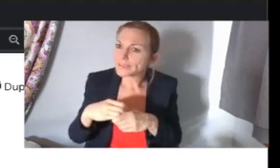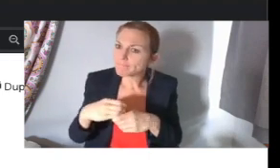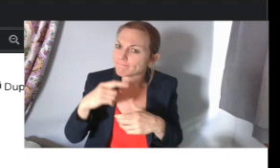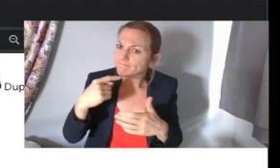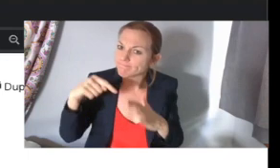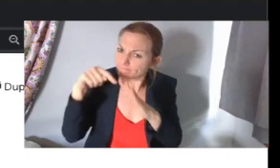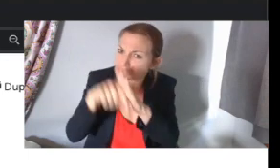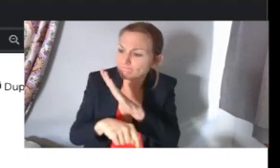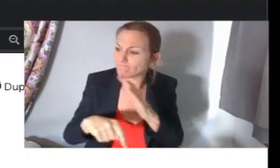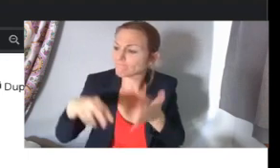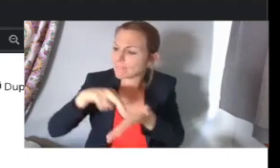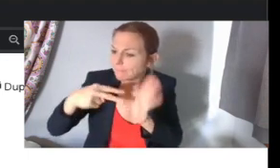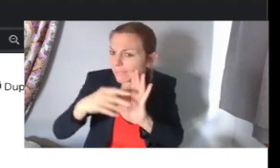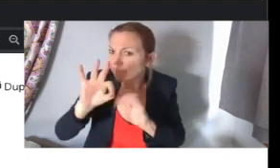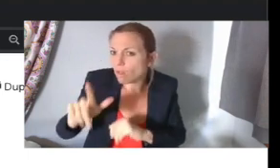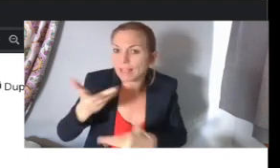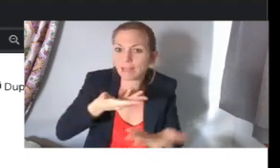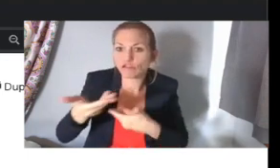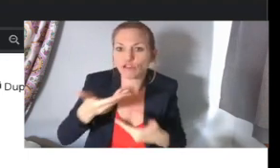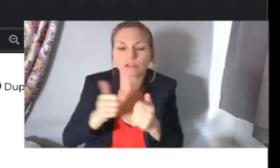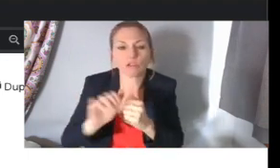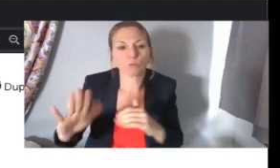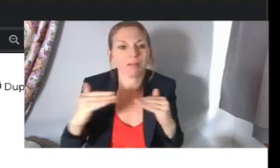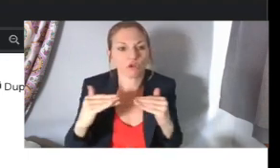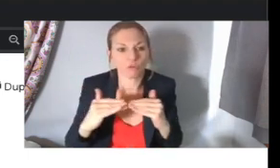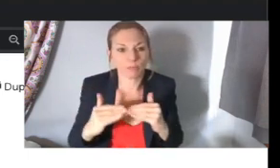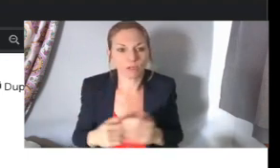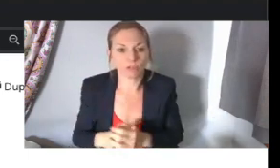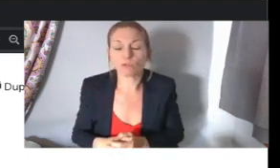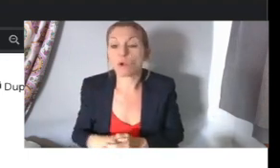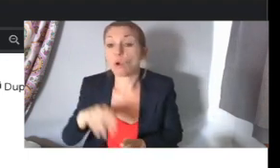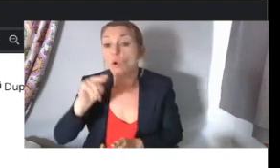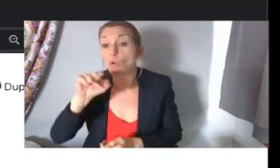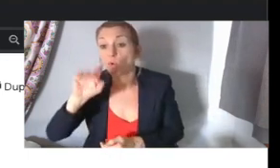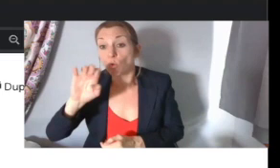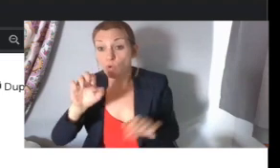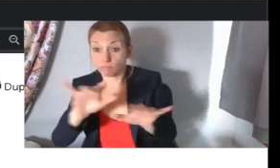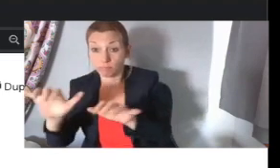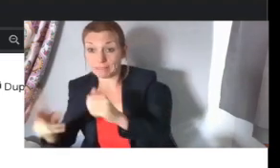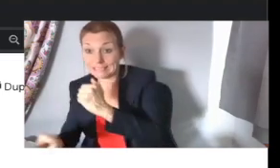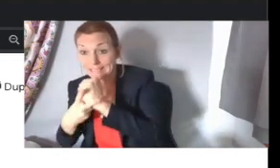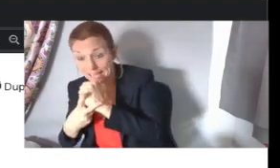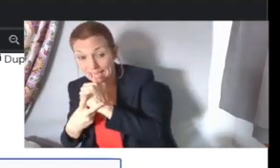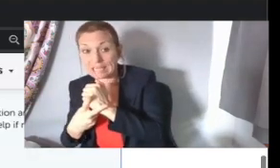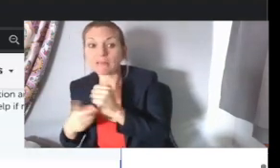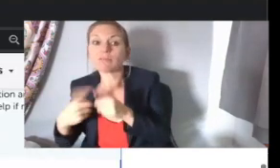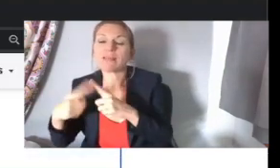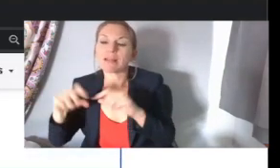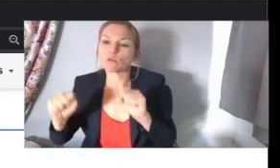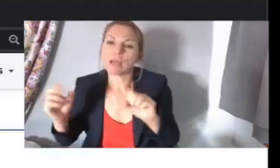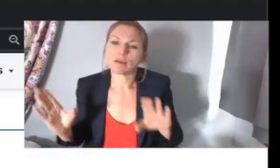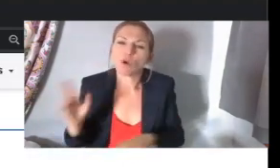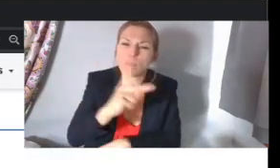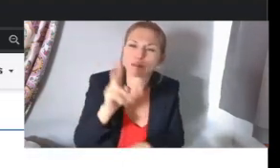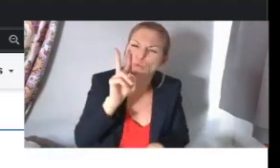And so you can save those notes and go back to them later and see why you thought that that factor was important. And you can also